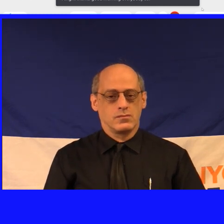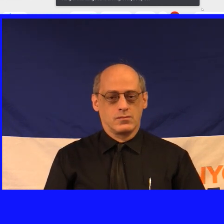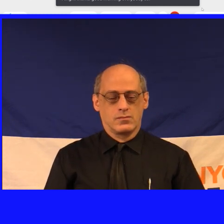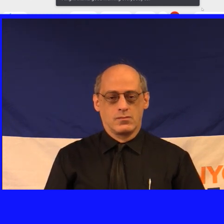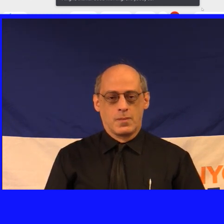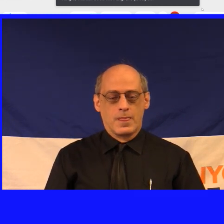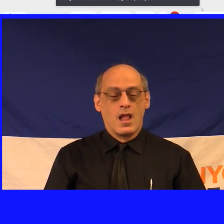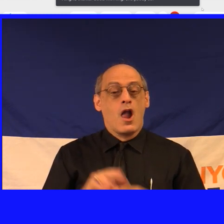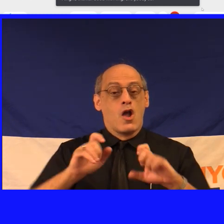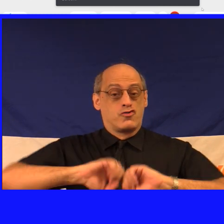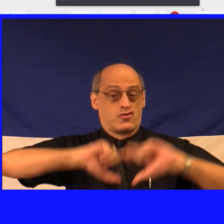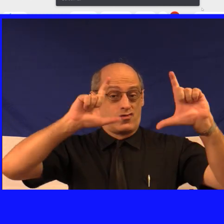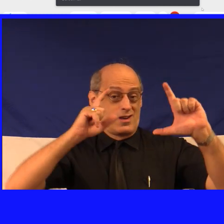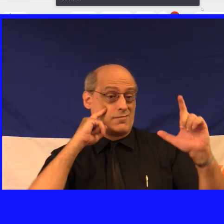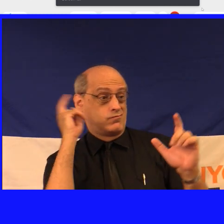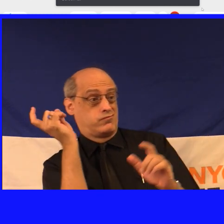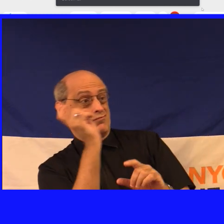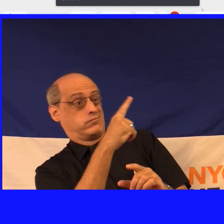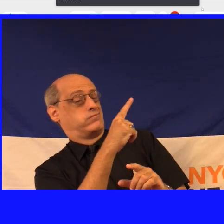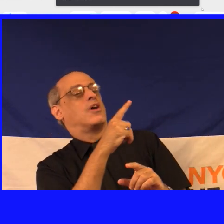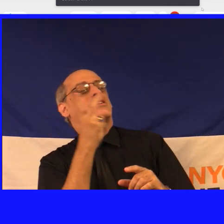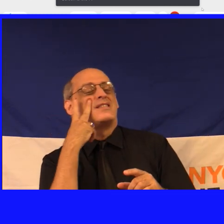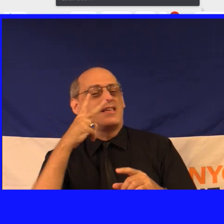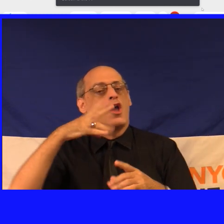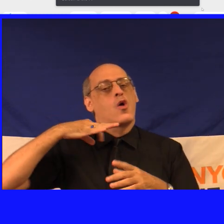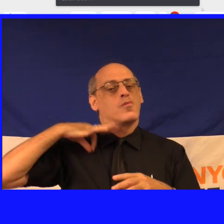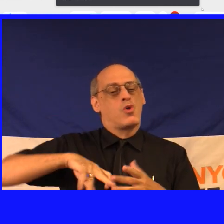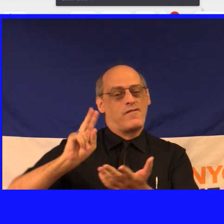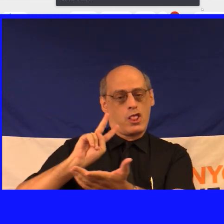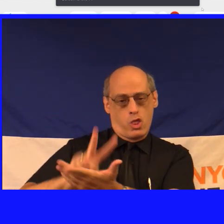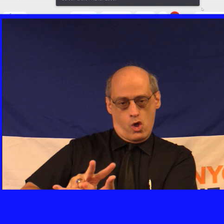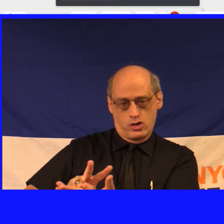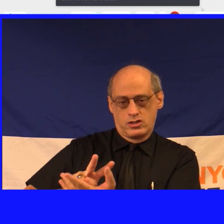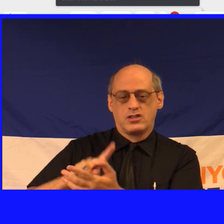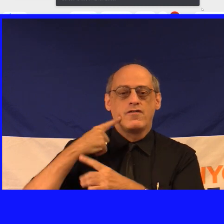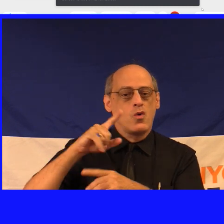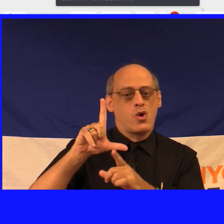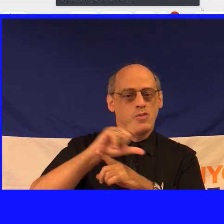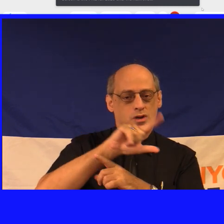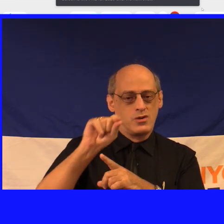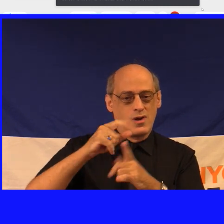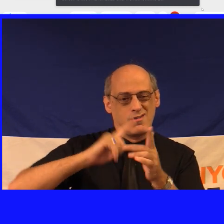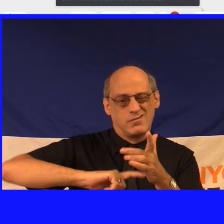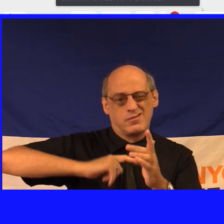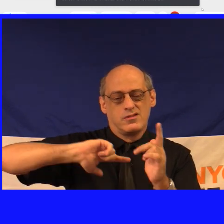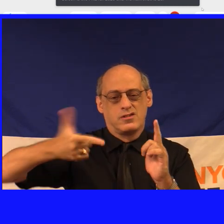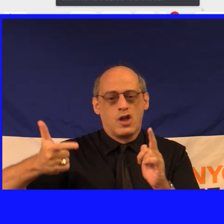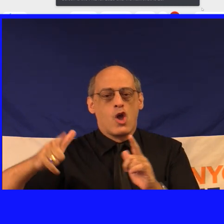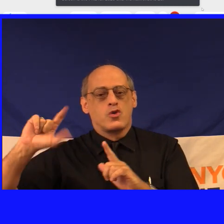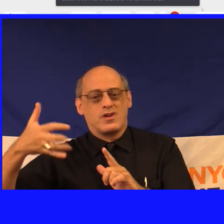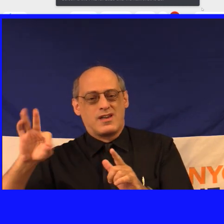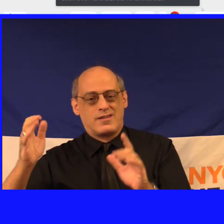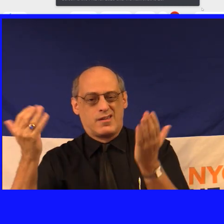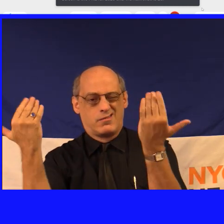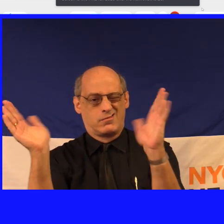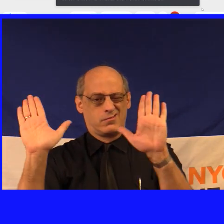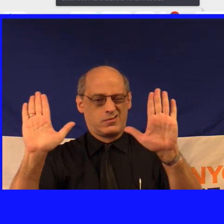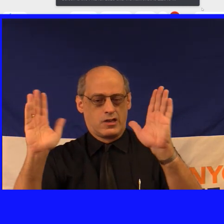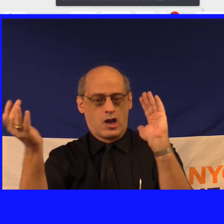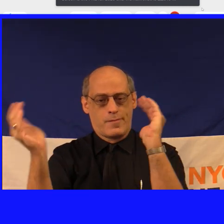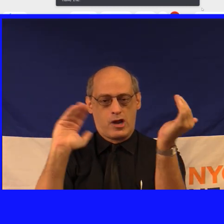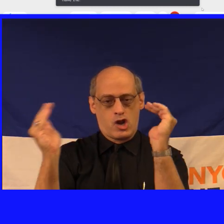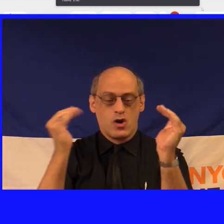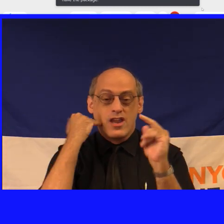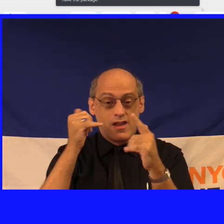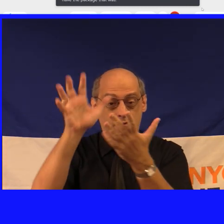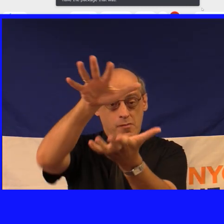on screen is the P&L for 2020, and the next slide is 2019. If you have the